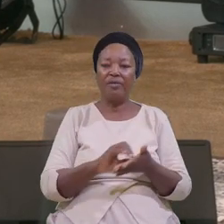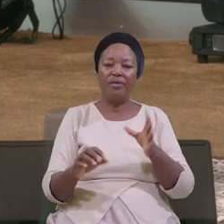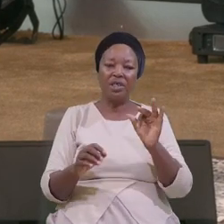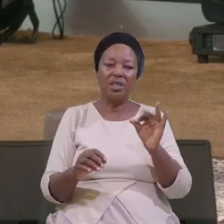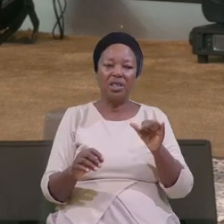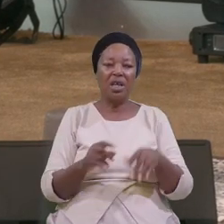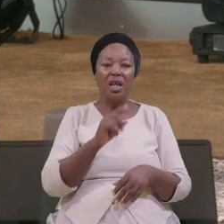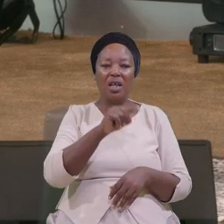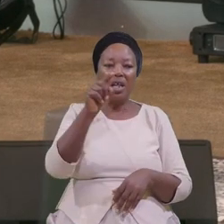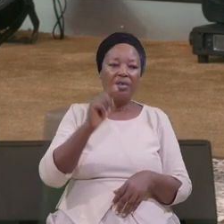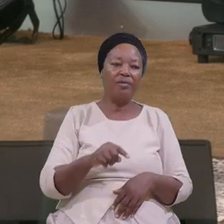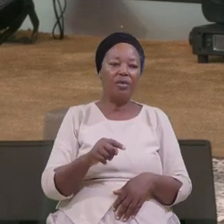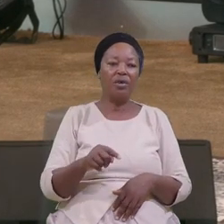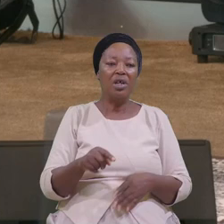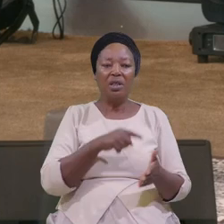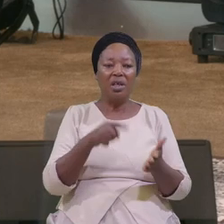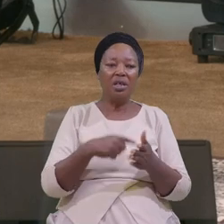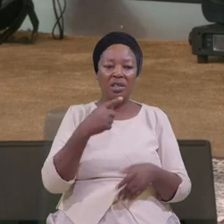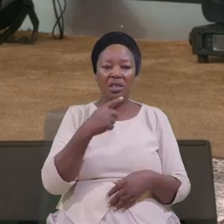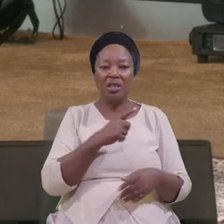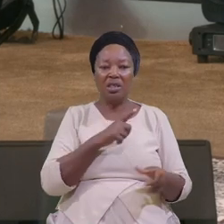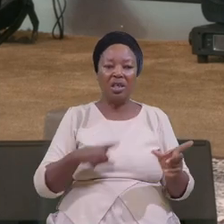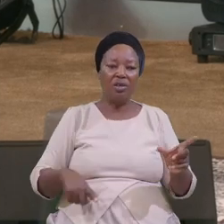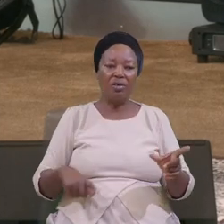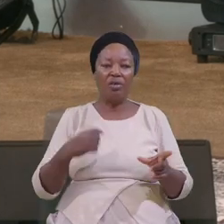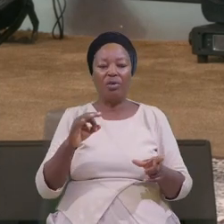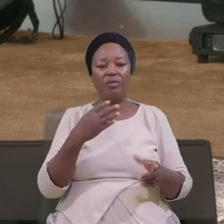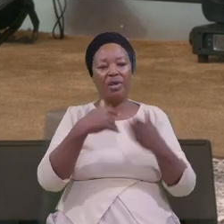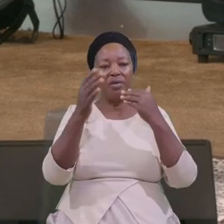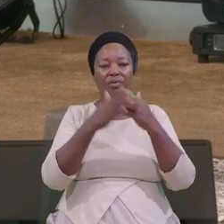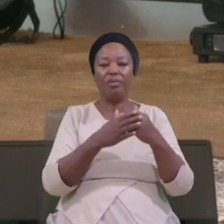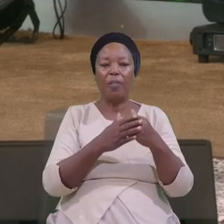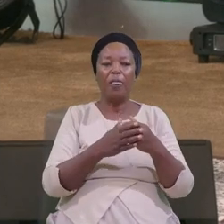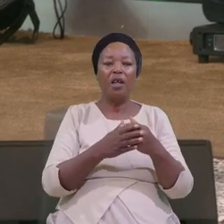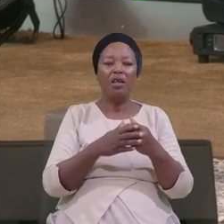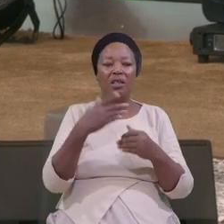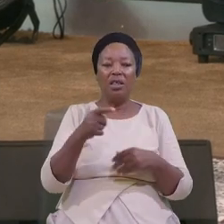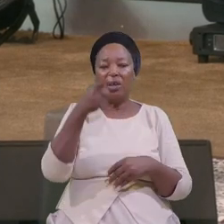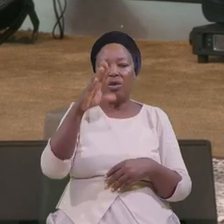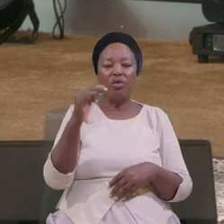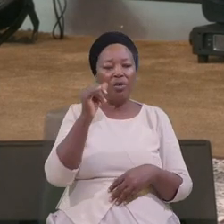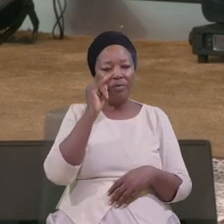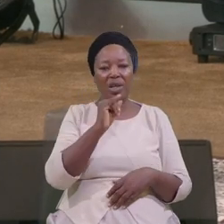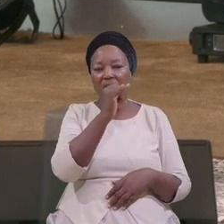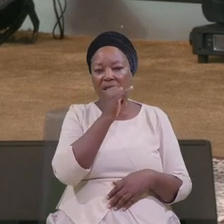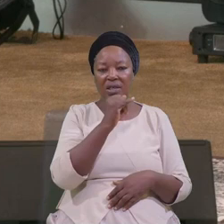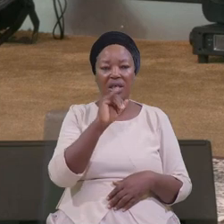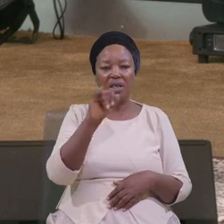verse 19. Therefore thus says the Lord of hosts, the God of Israel,